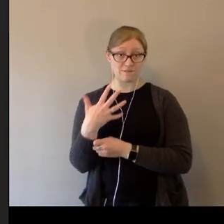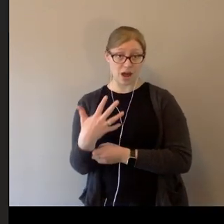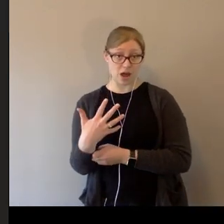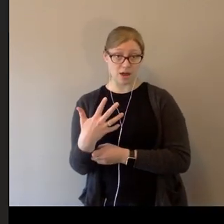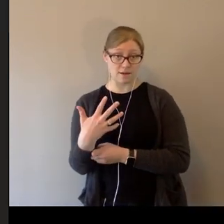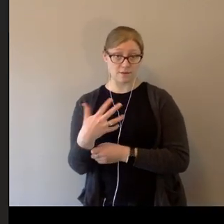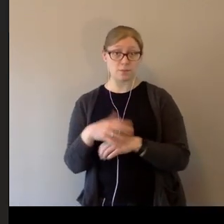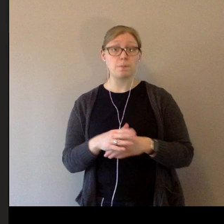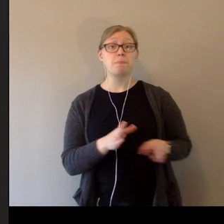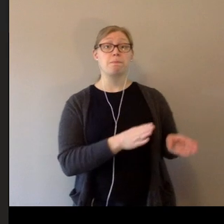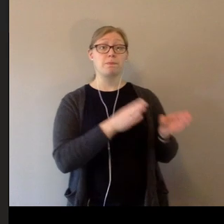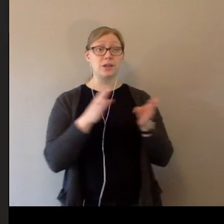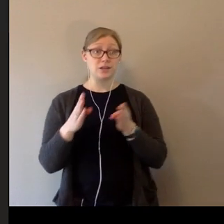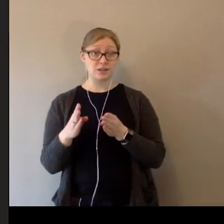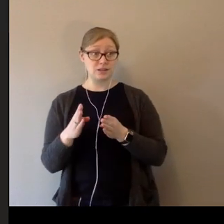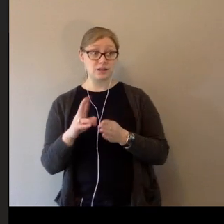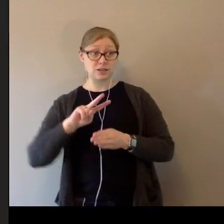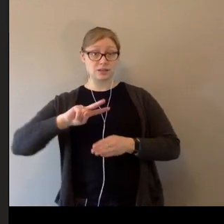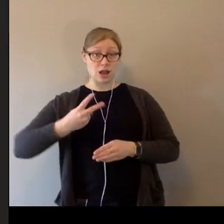The second one,